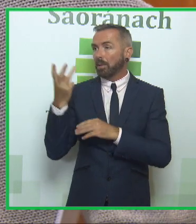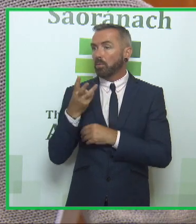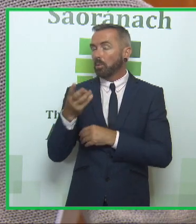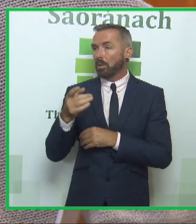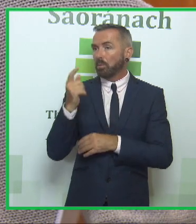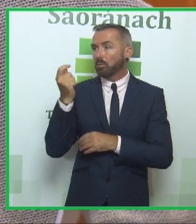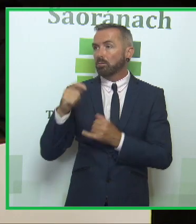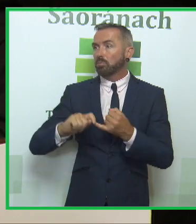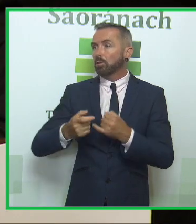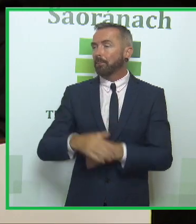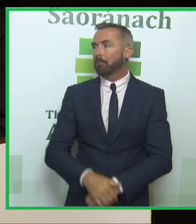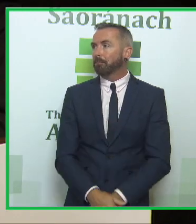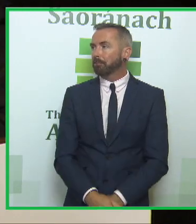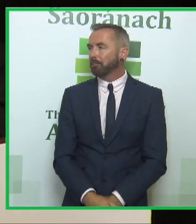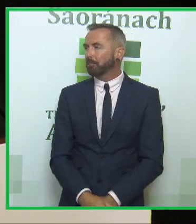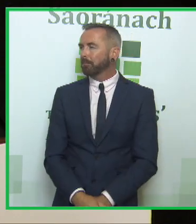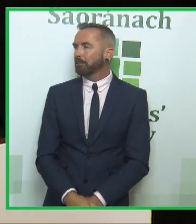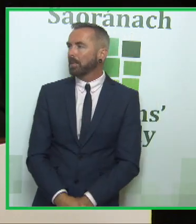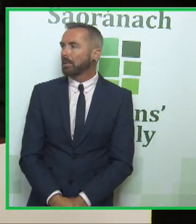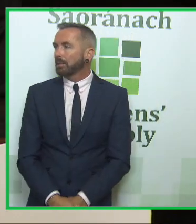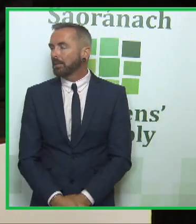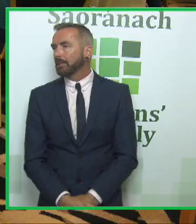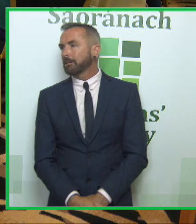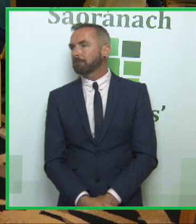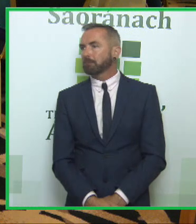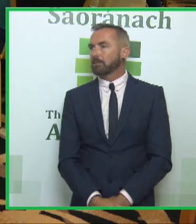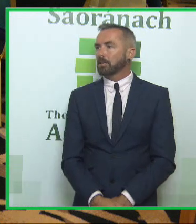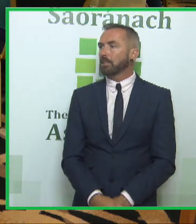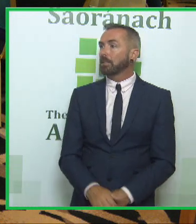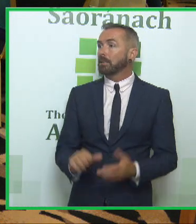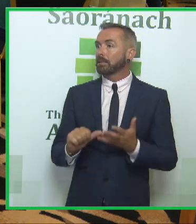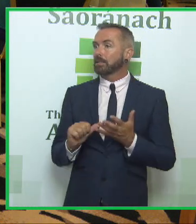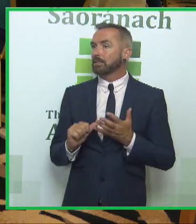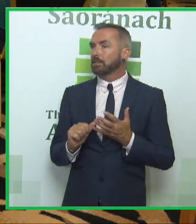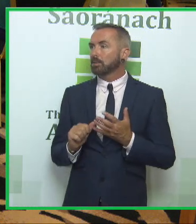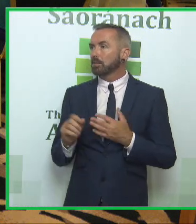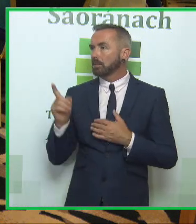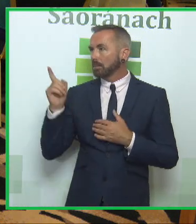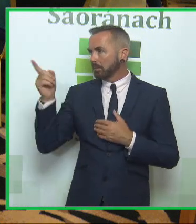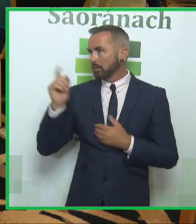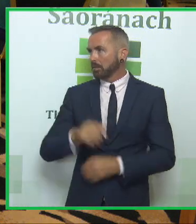which we know is a pretty big issue, and the oversight. Okay, table 6.